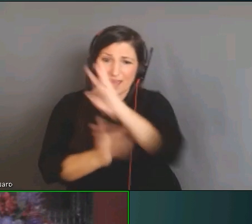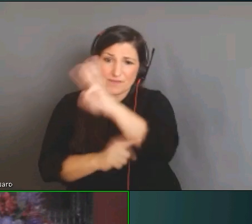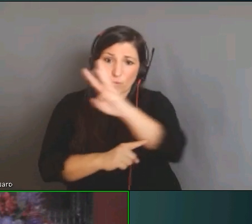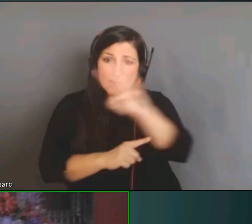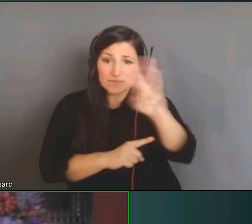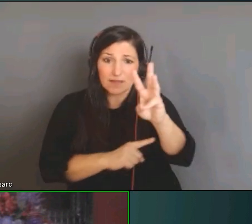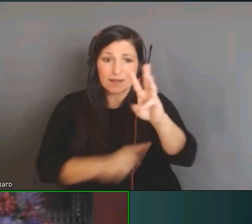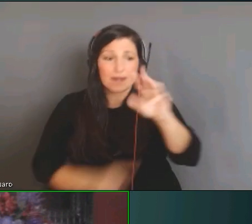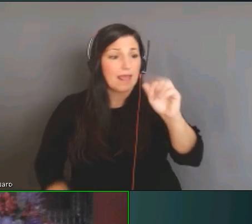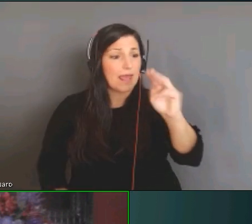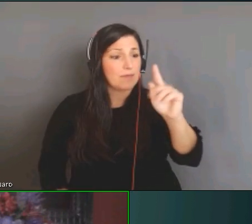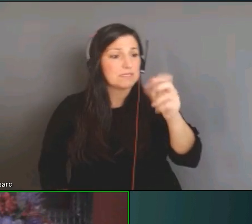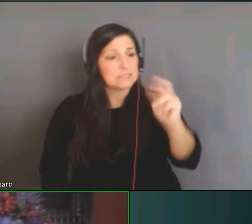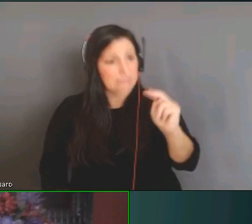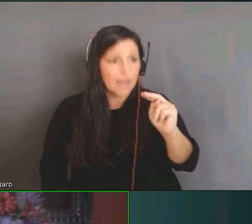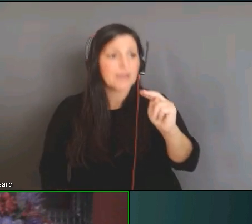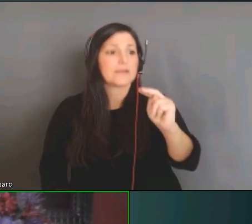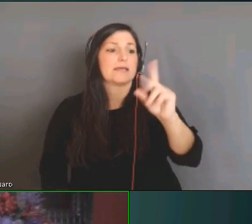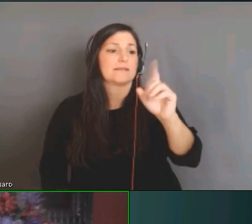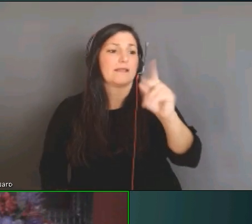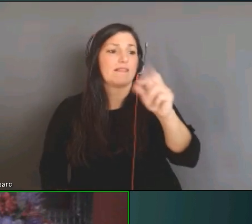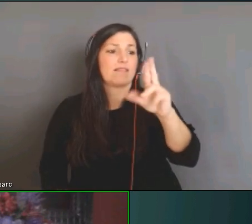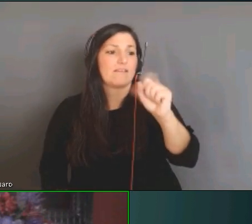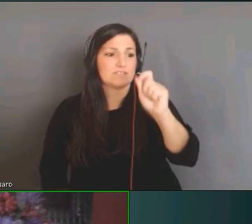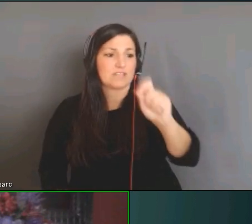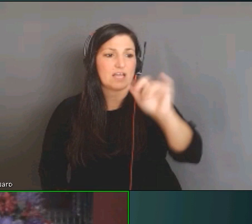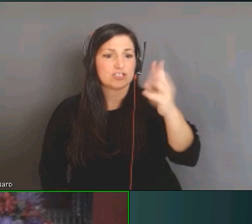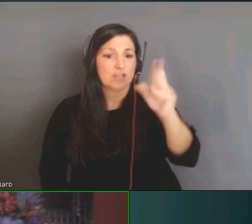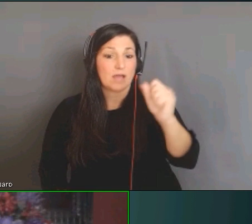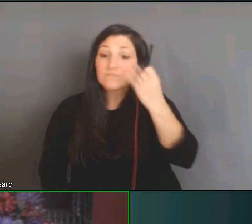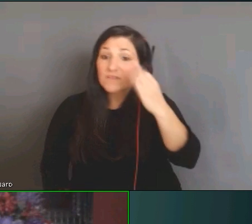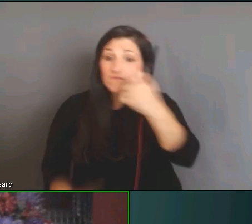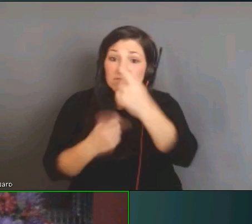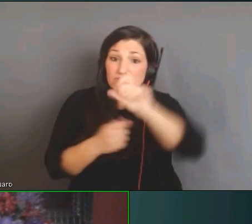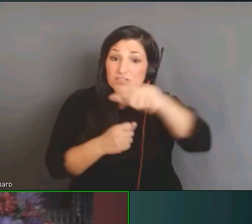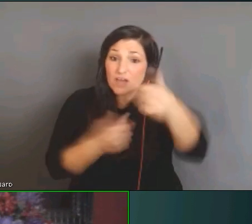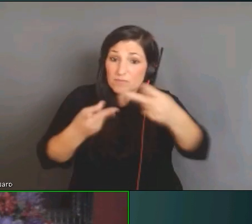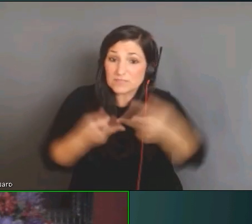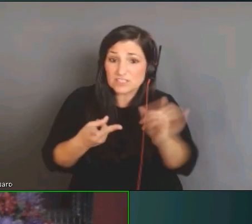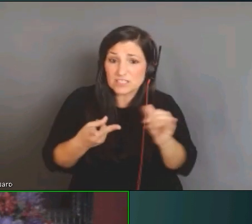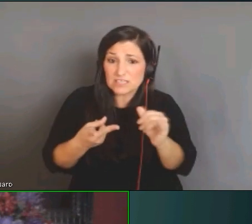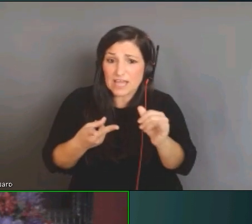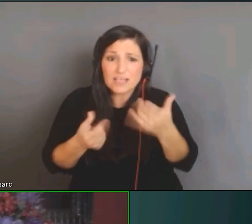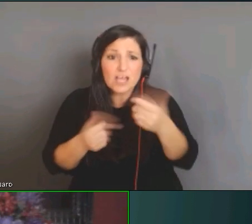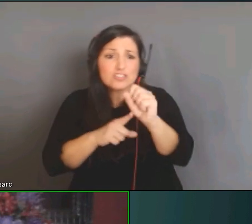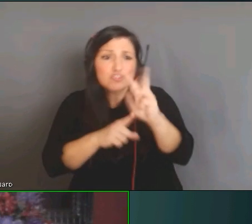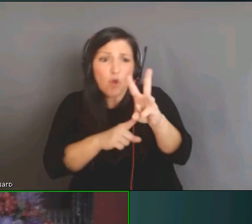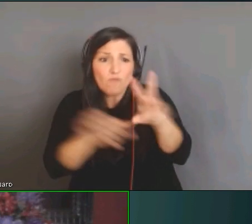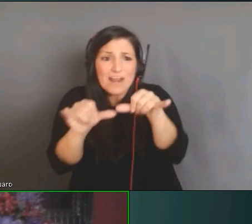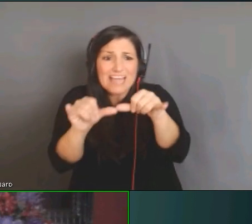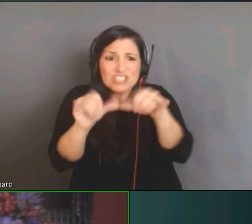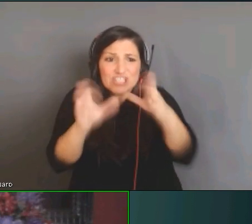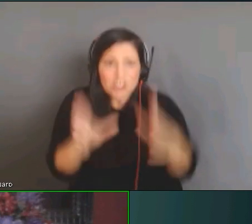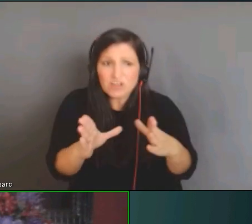positions that we have, be it software development, engineering, even our international positions, you want to go to amazon.jobs for